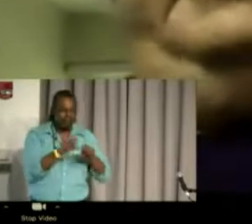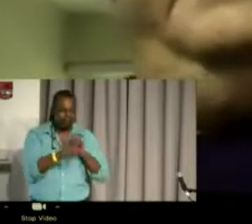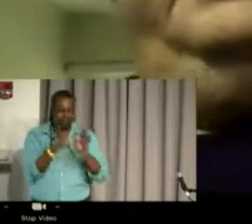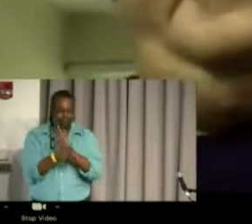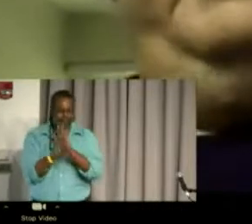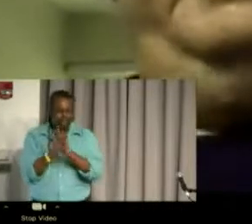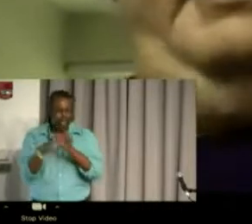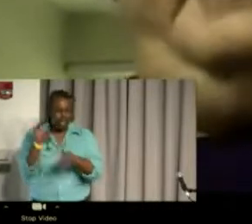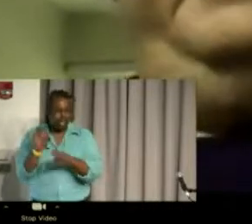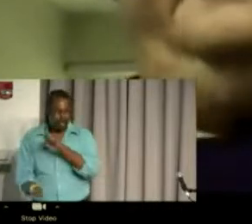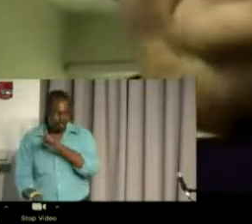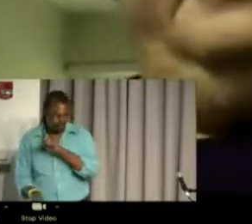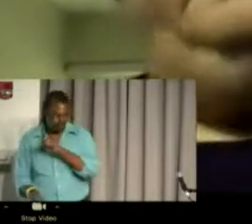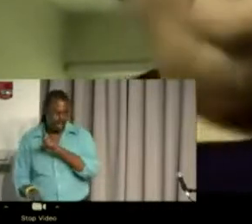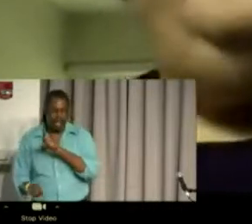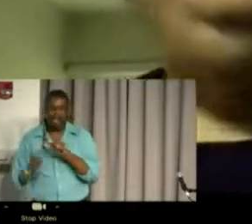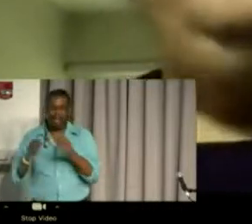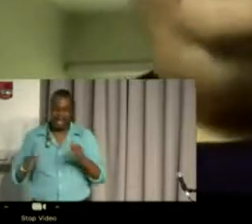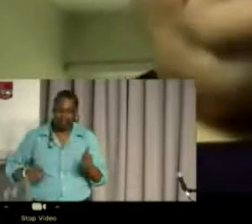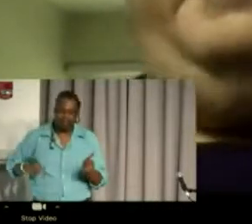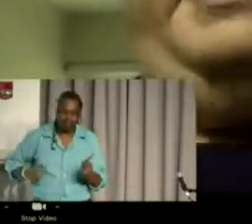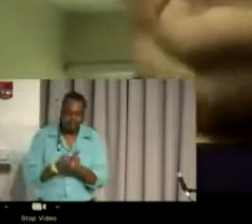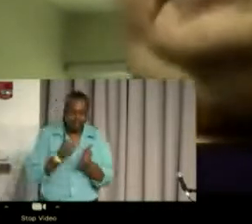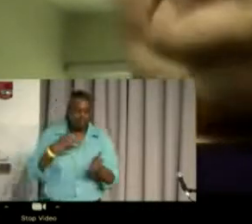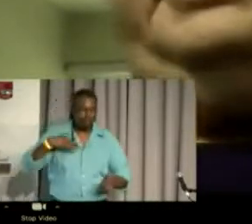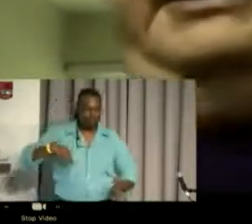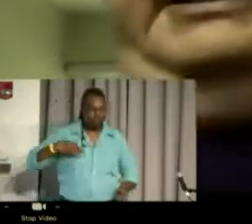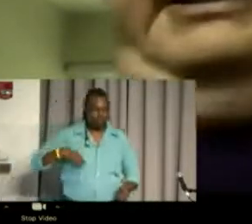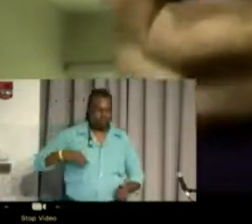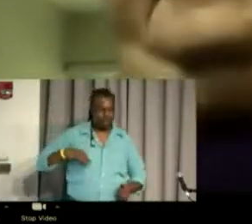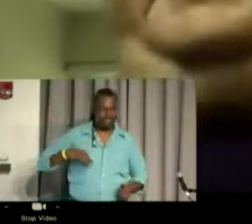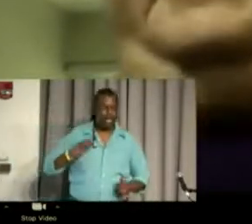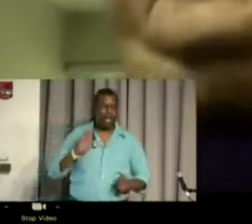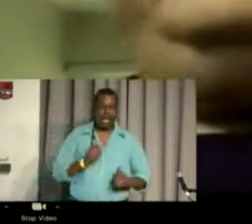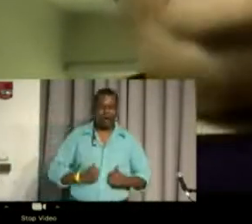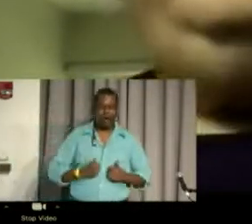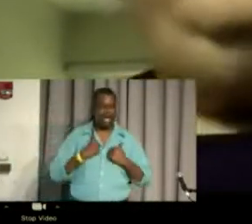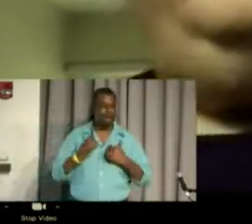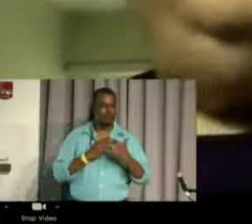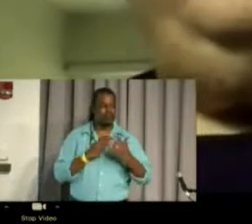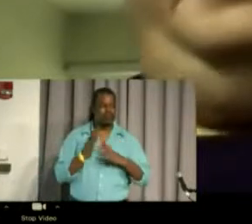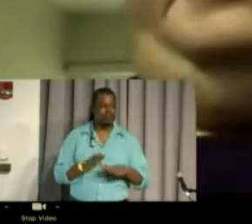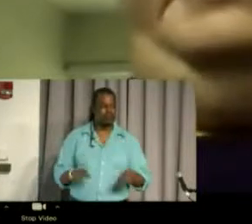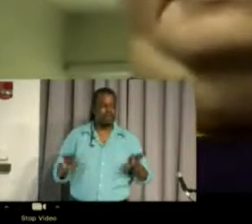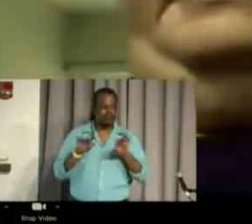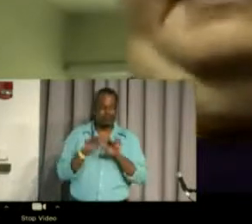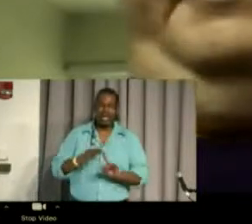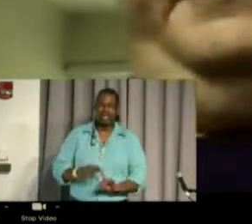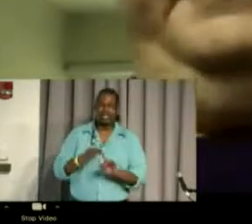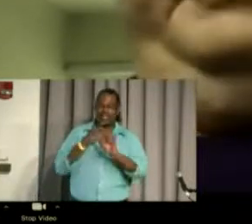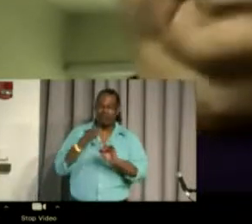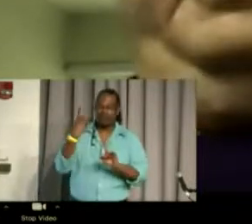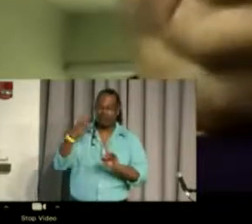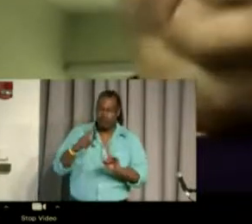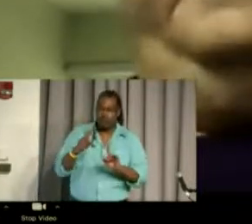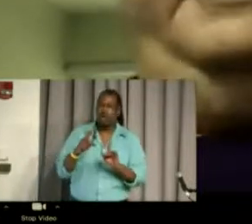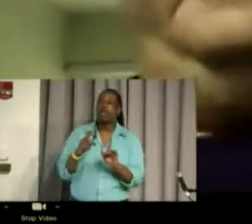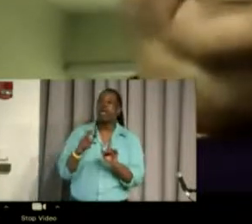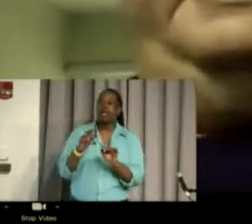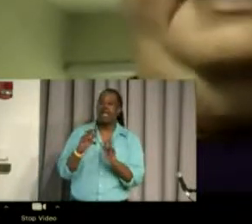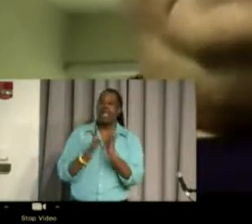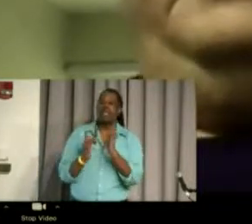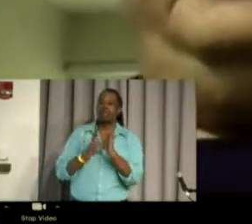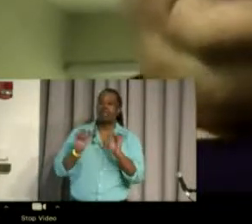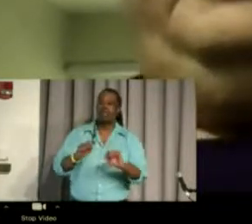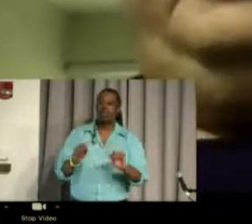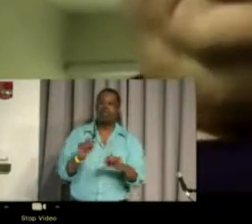white greed and the drive for profit, our lives have never mattered much, except as essential exploited labor. Perceived as